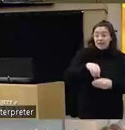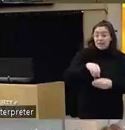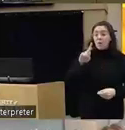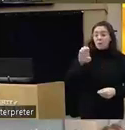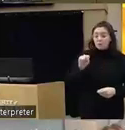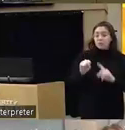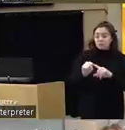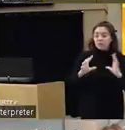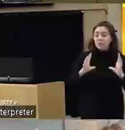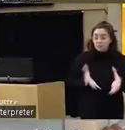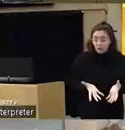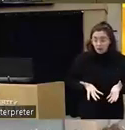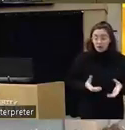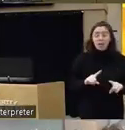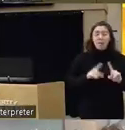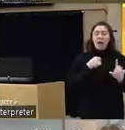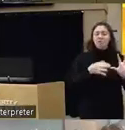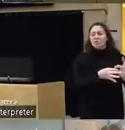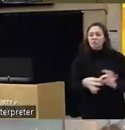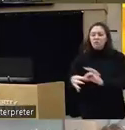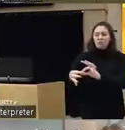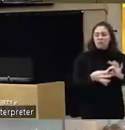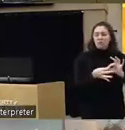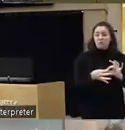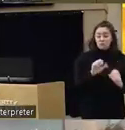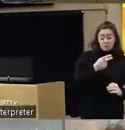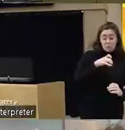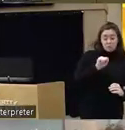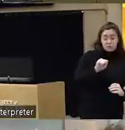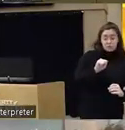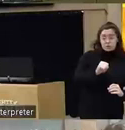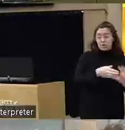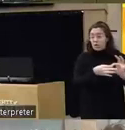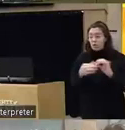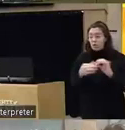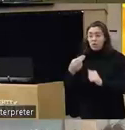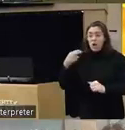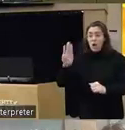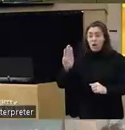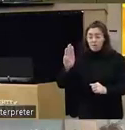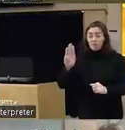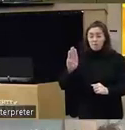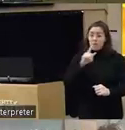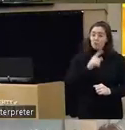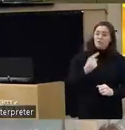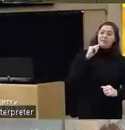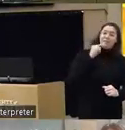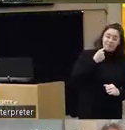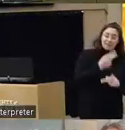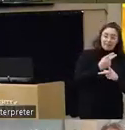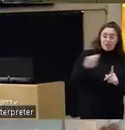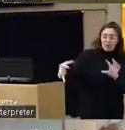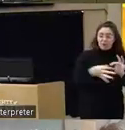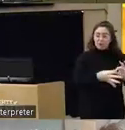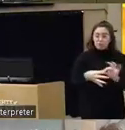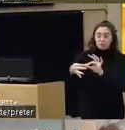be an interconnection between the specialty care in the hubs and the intensive care provided there and